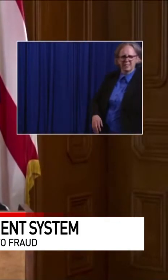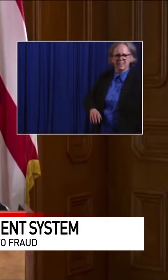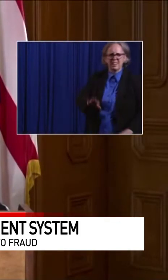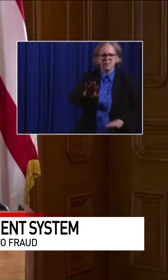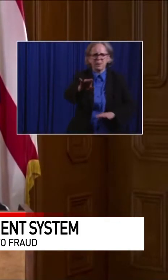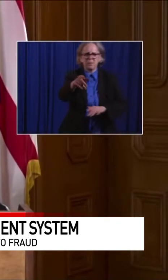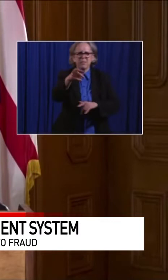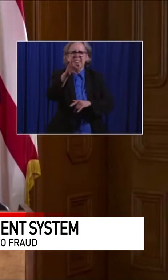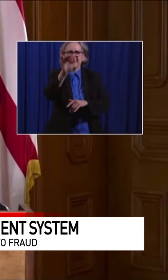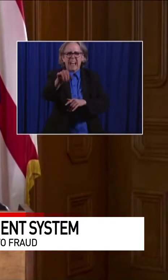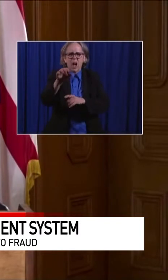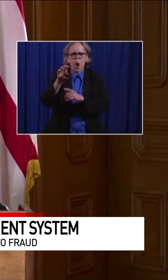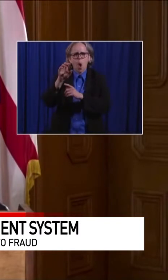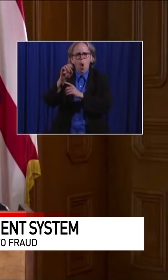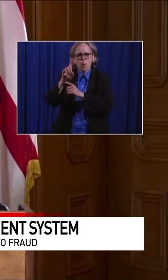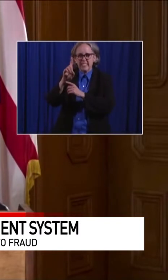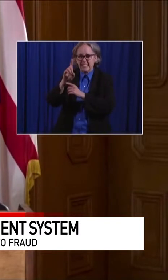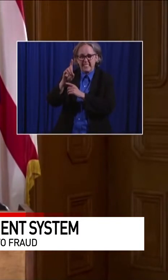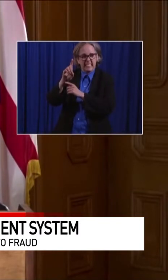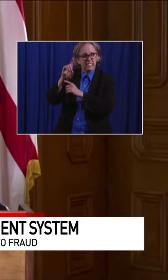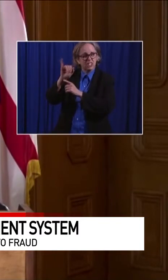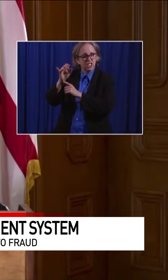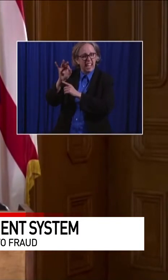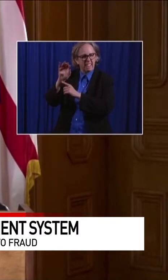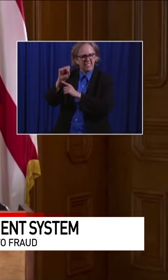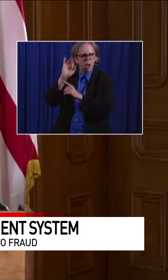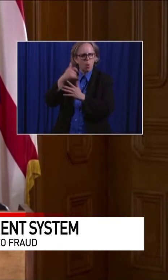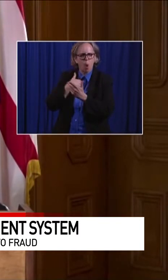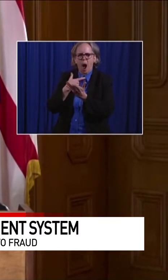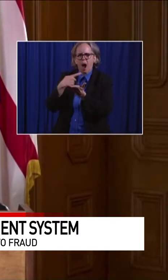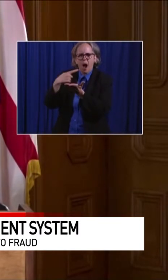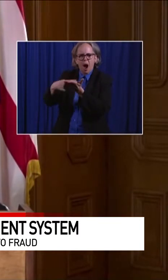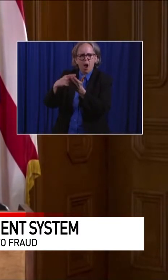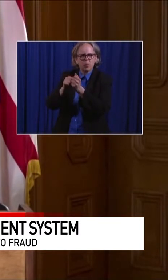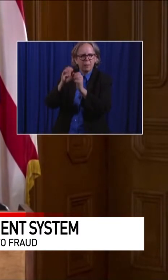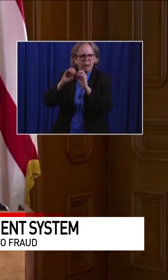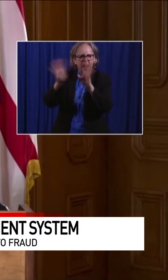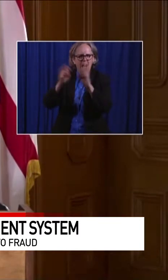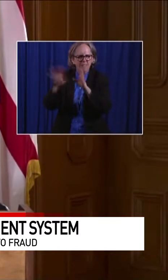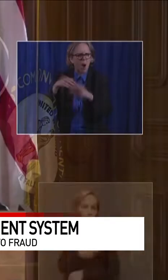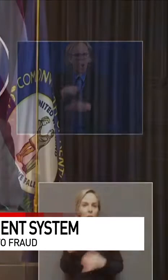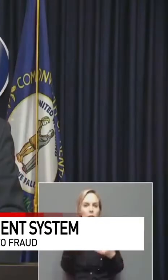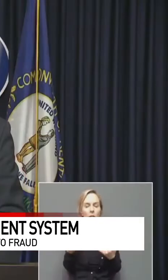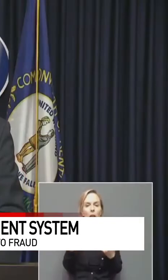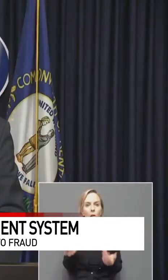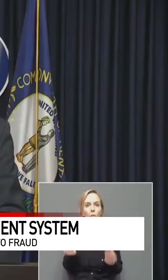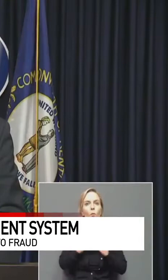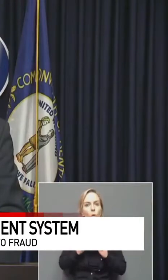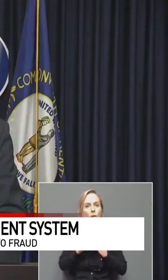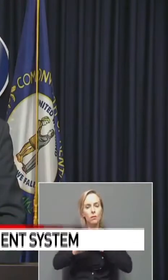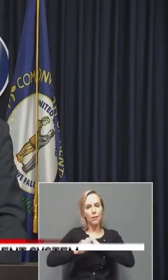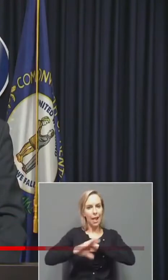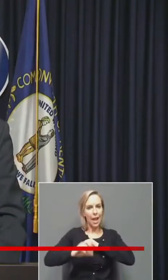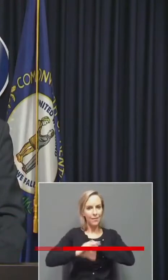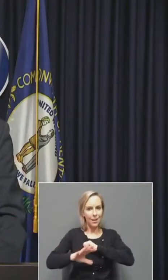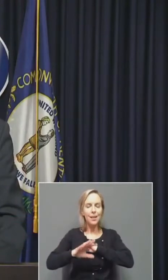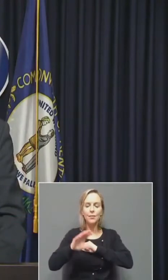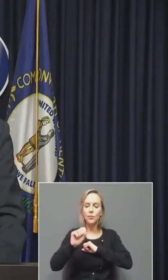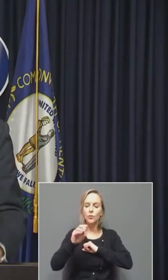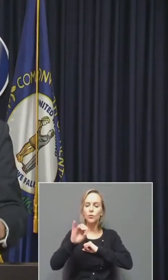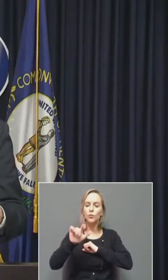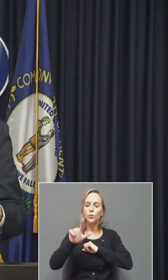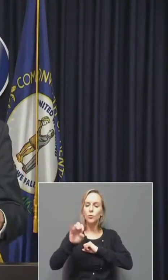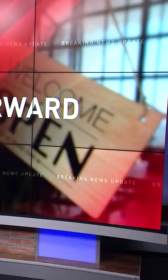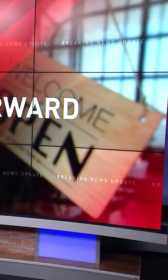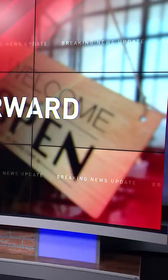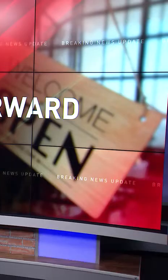Look, we obviously want to encourage people to look for work. We will check back with both governors. David Winter,